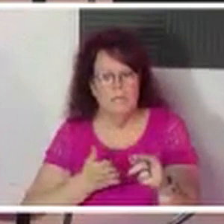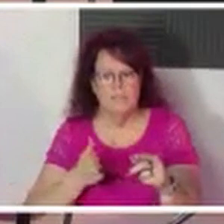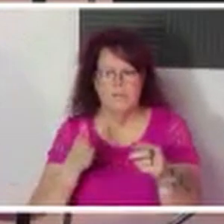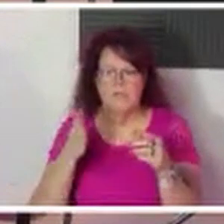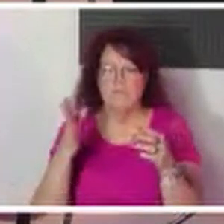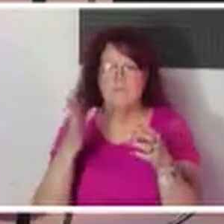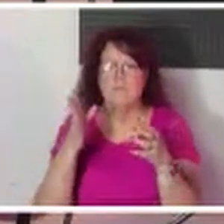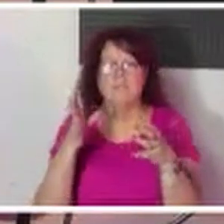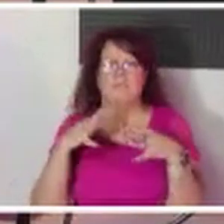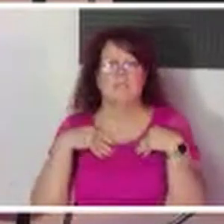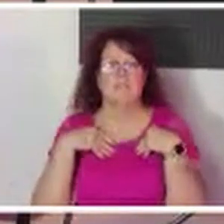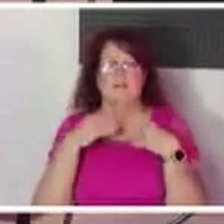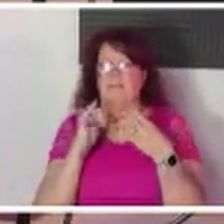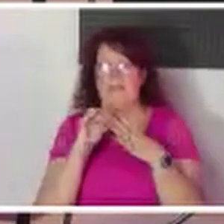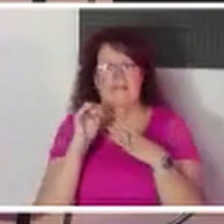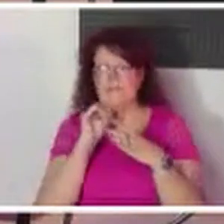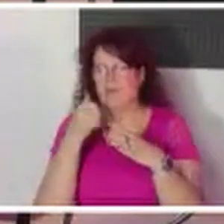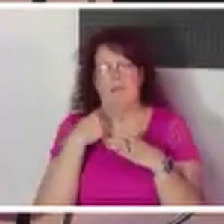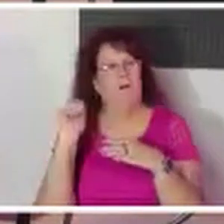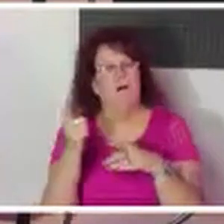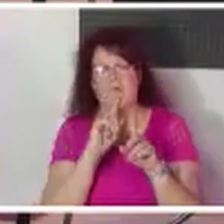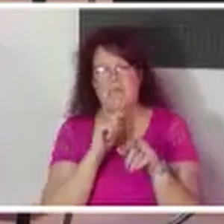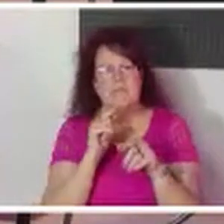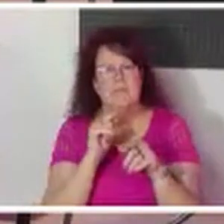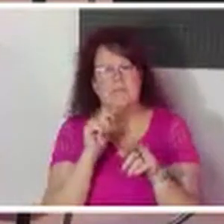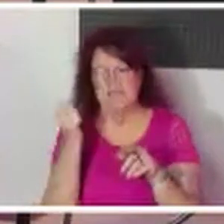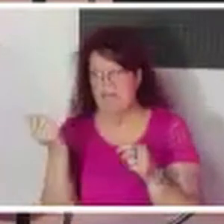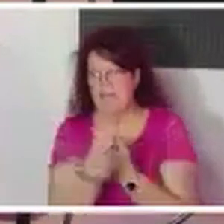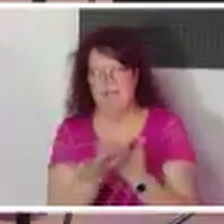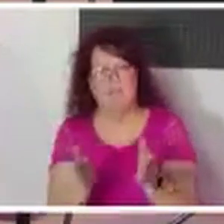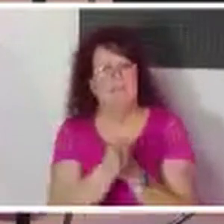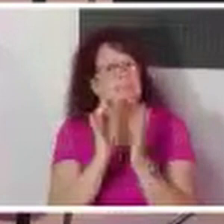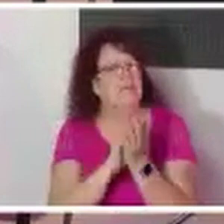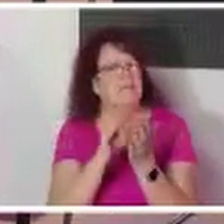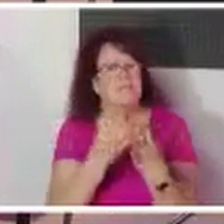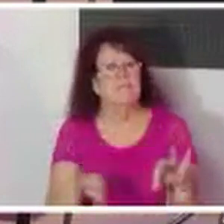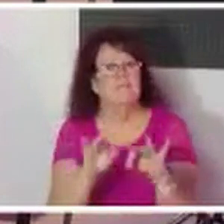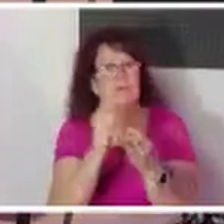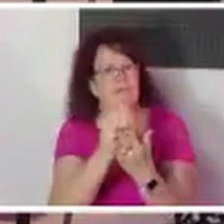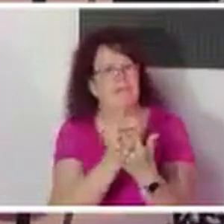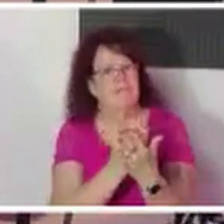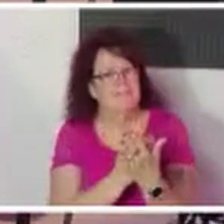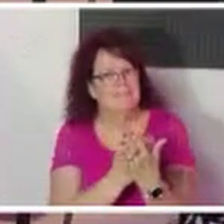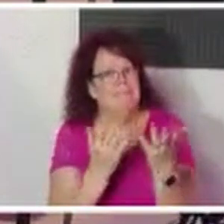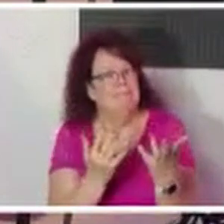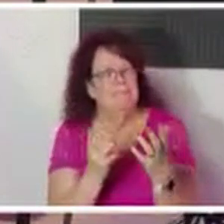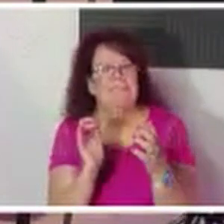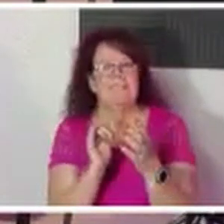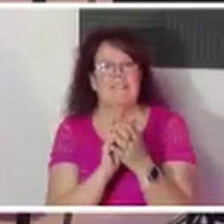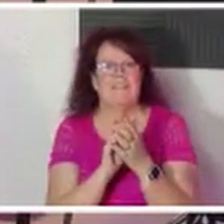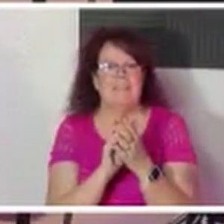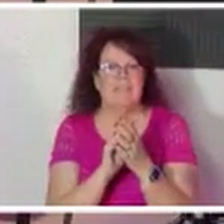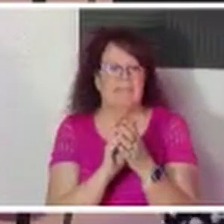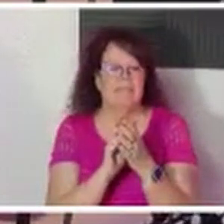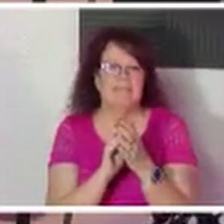I am not going to have all of the answers to all of the questions that get asked, which is an important lesson. And that prepared me and